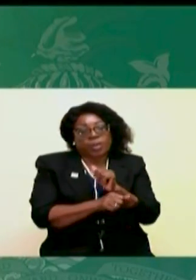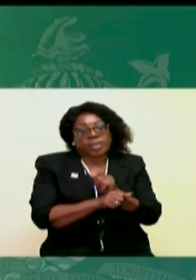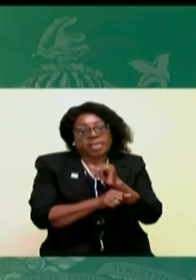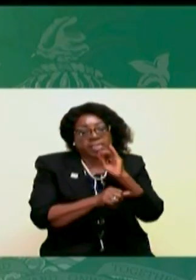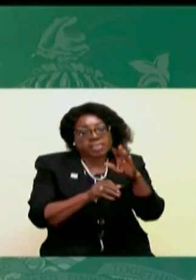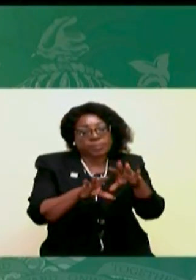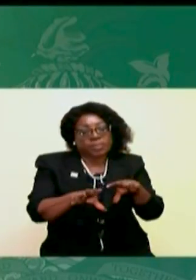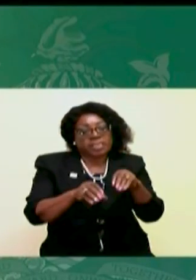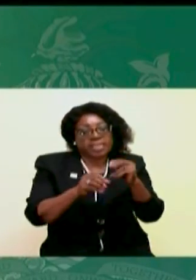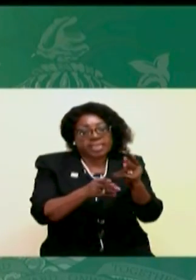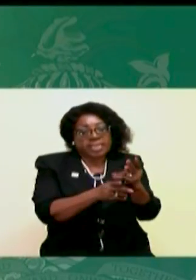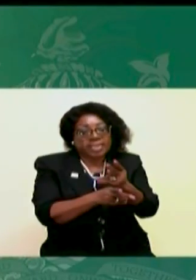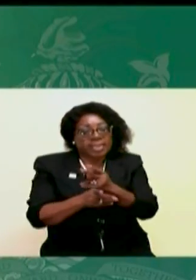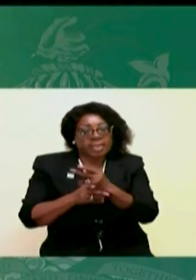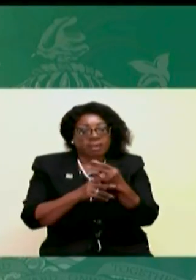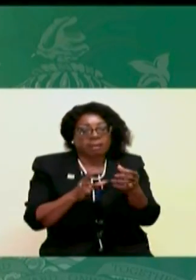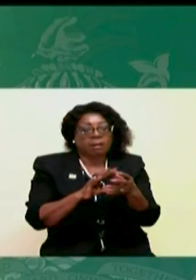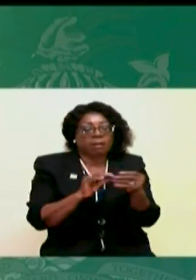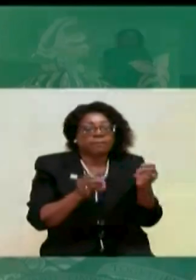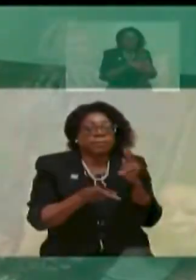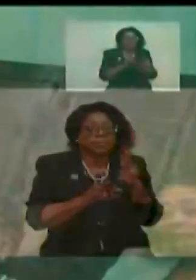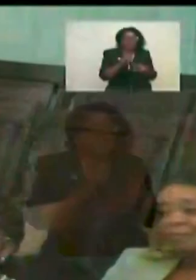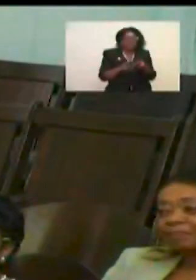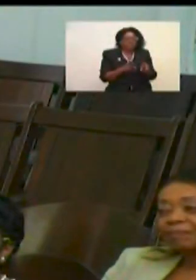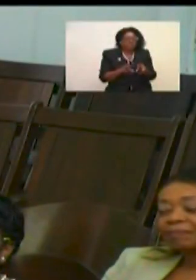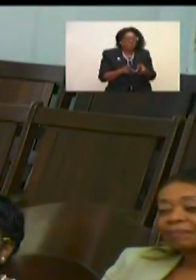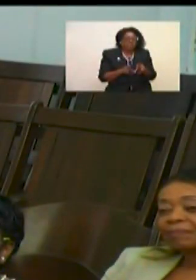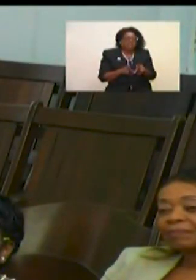the people, we got to take care of the staff.